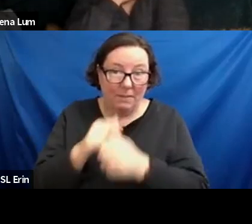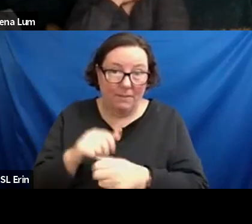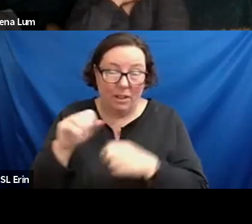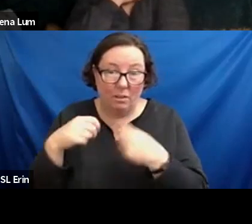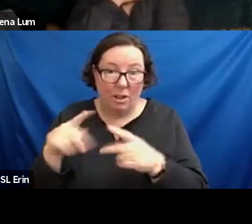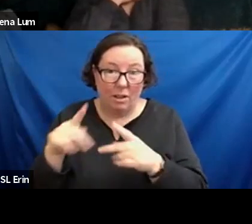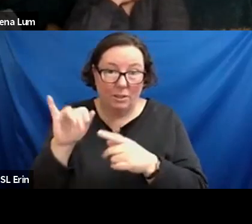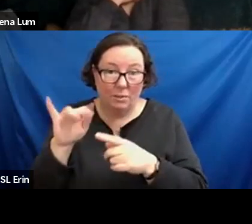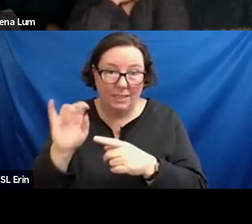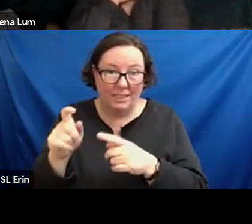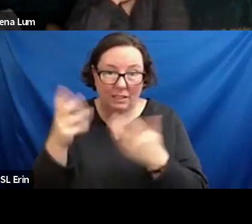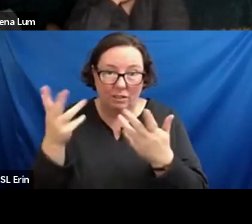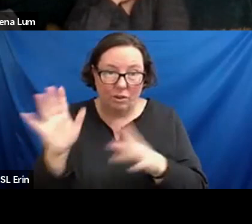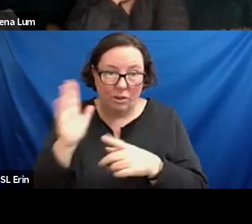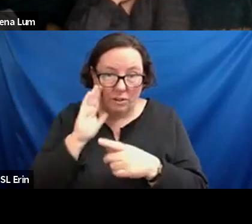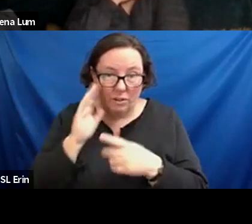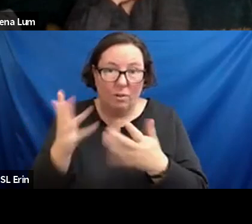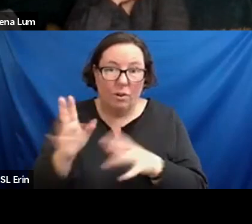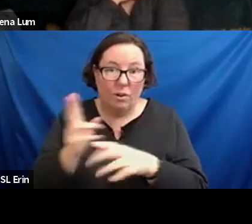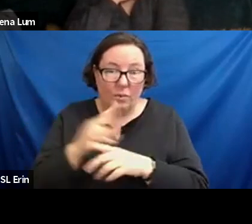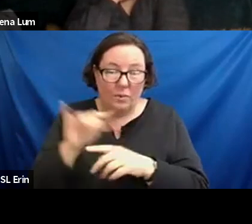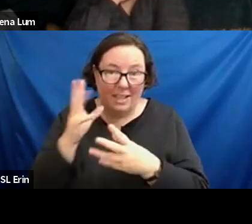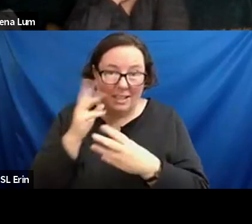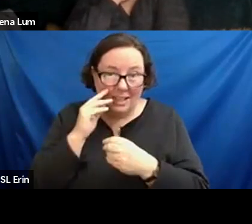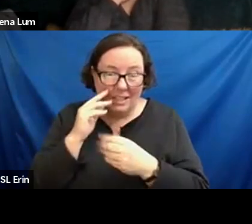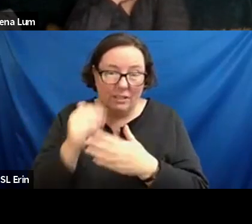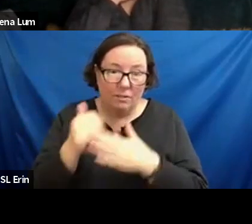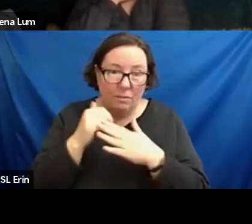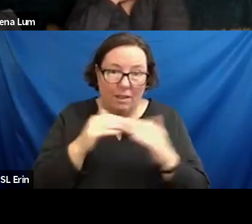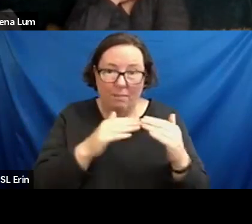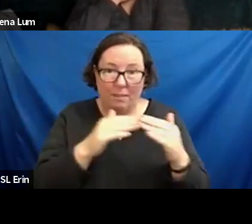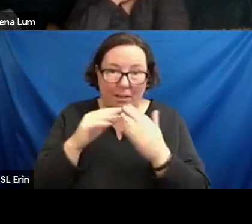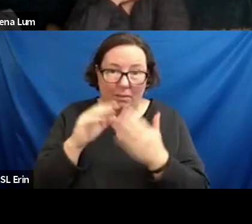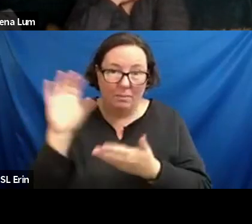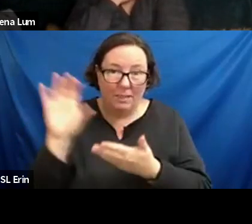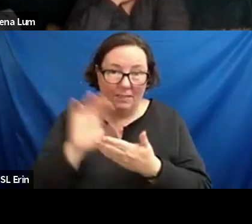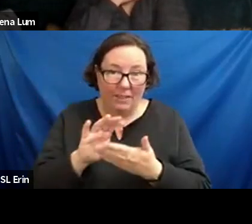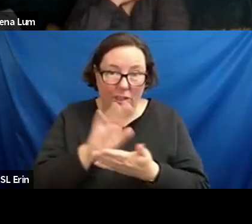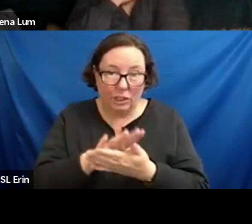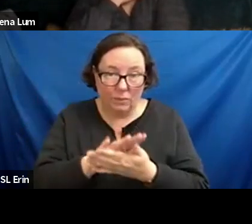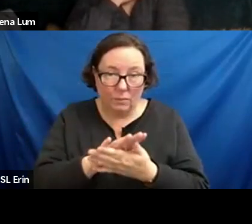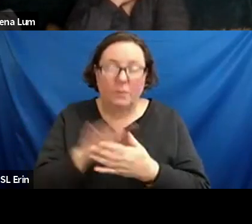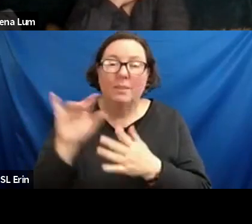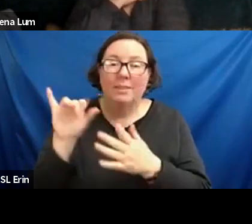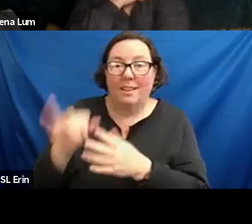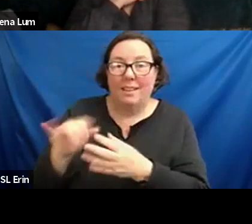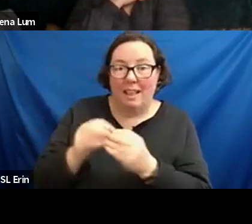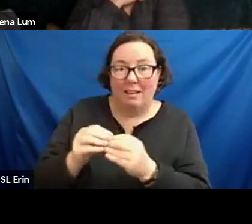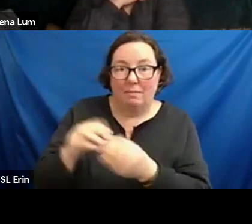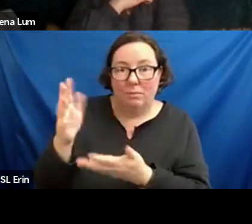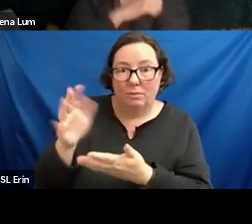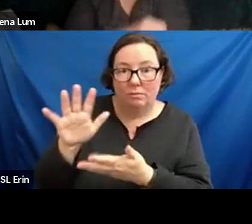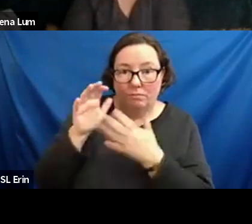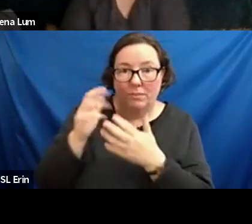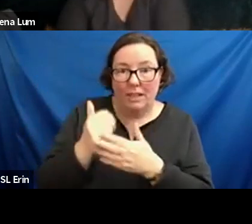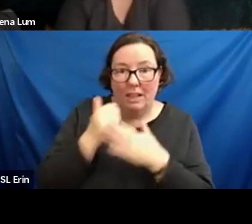is data we already pull and already use to equitably fund our schools, that might be a